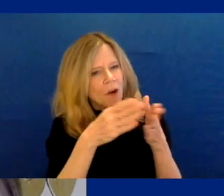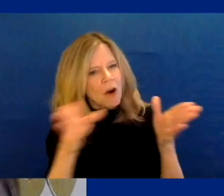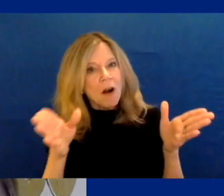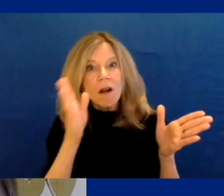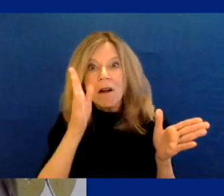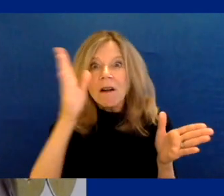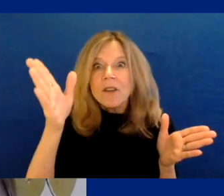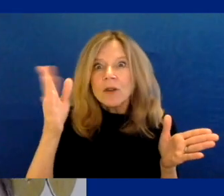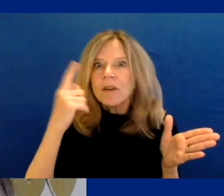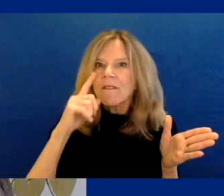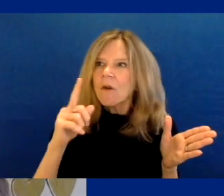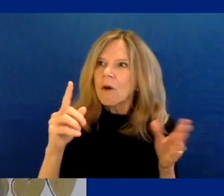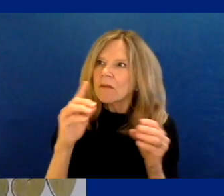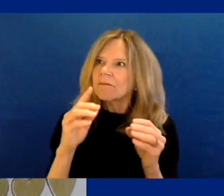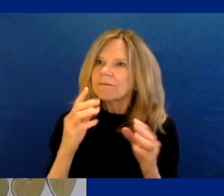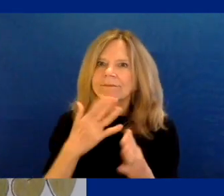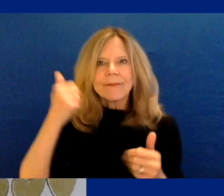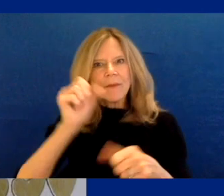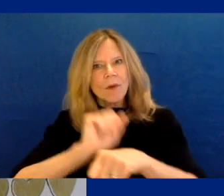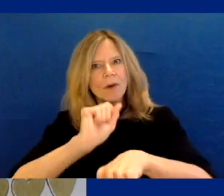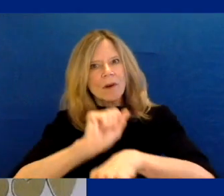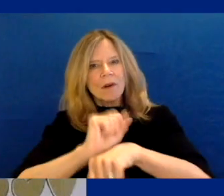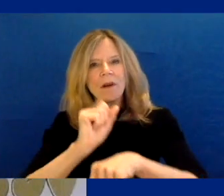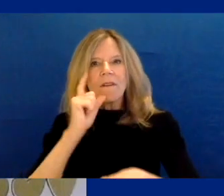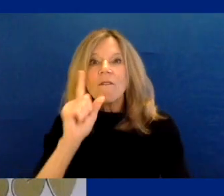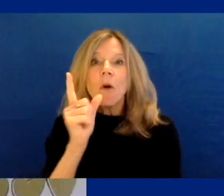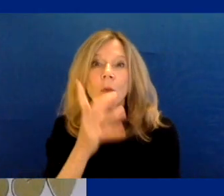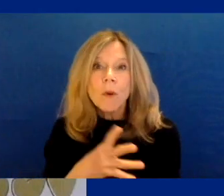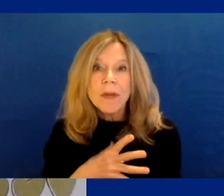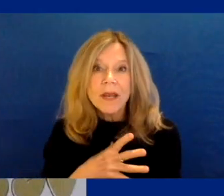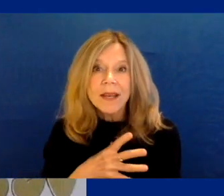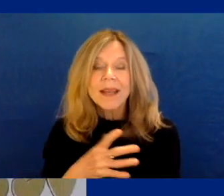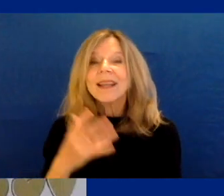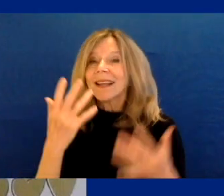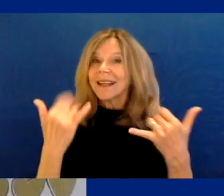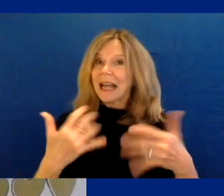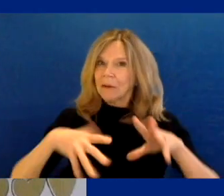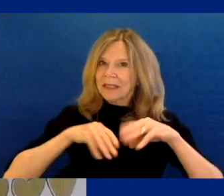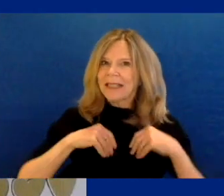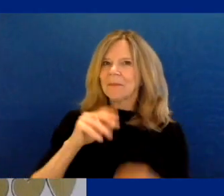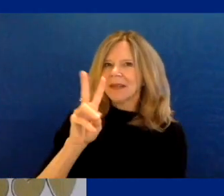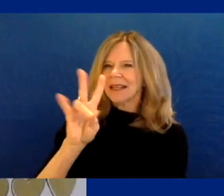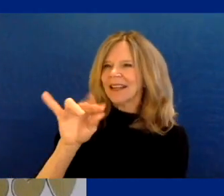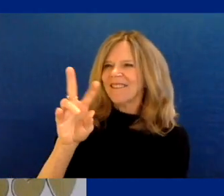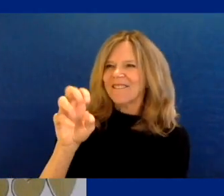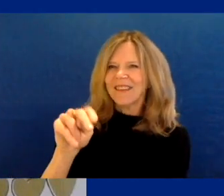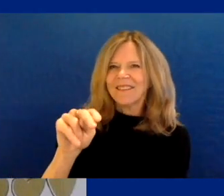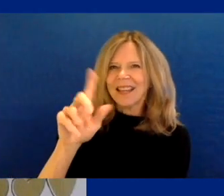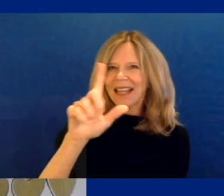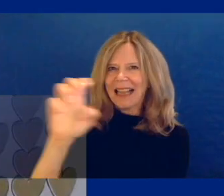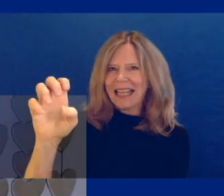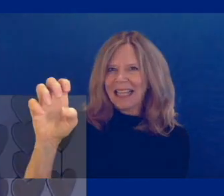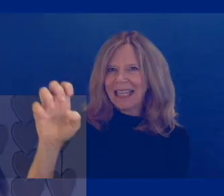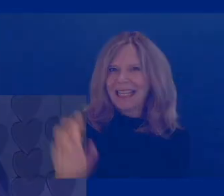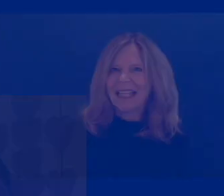the workplace. Accepting and speaking on behalf of the New York Women's Anchors is Vivian Lee.